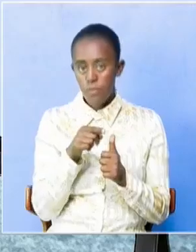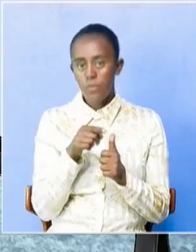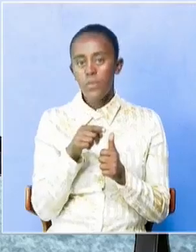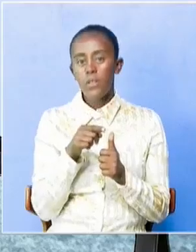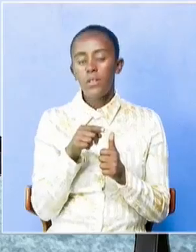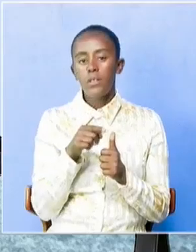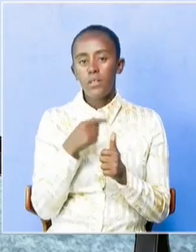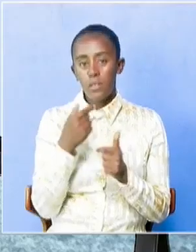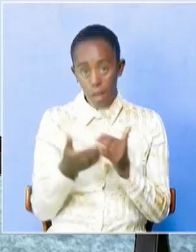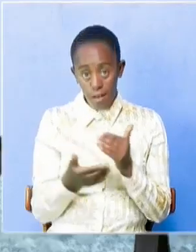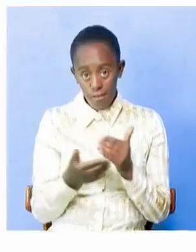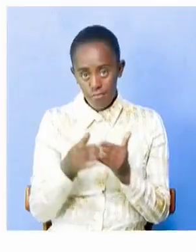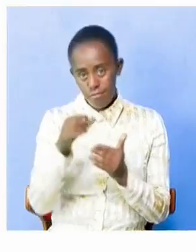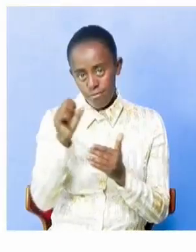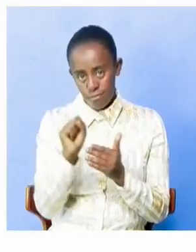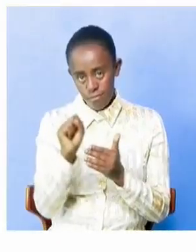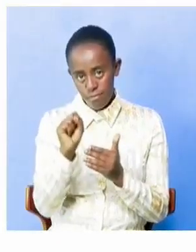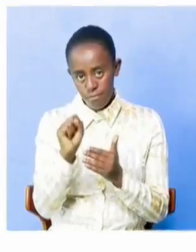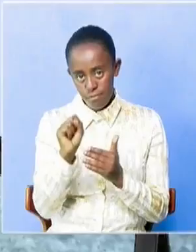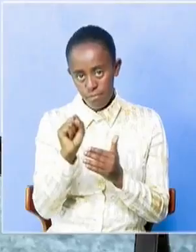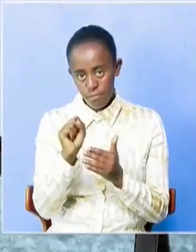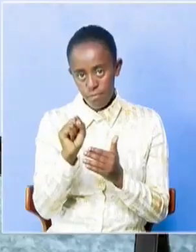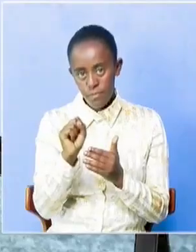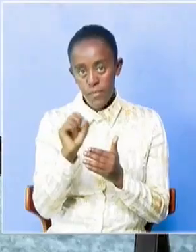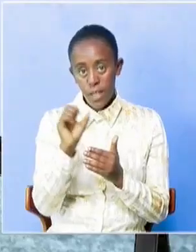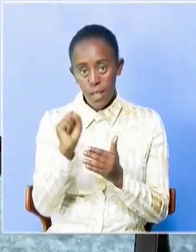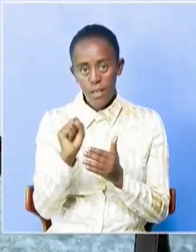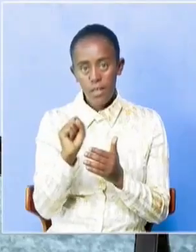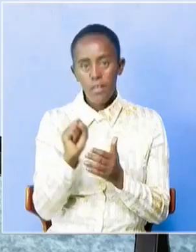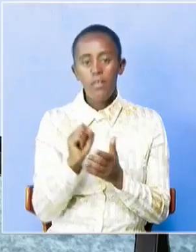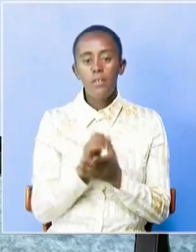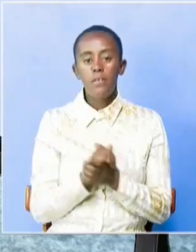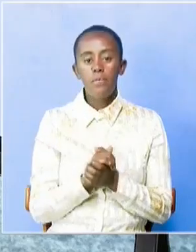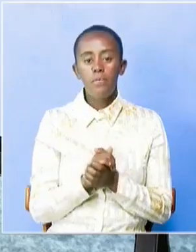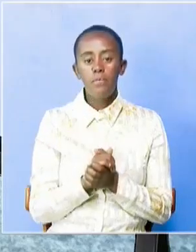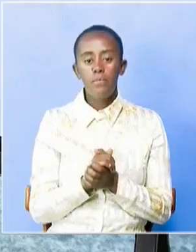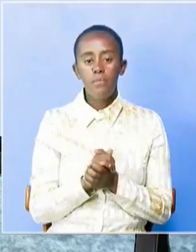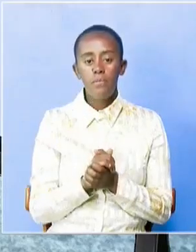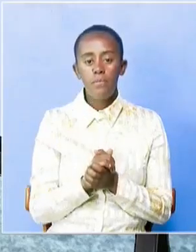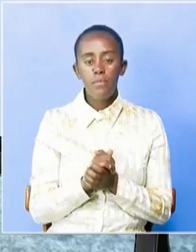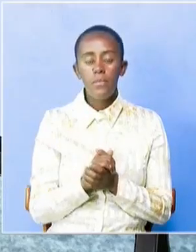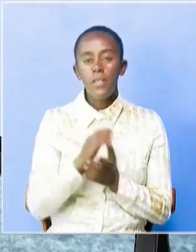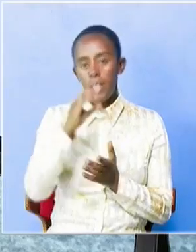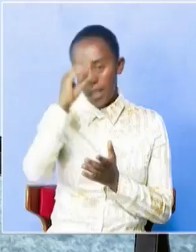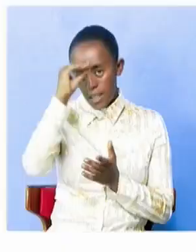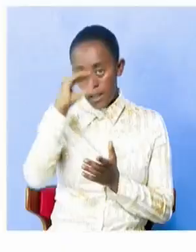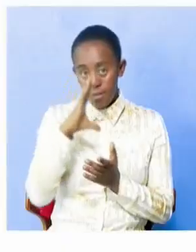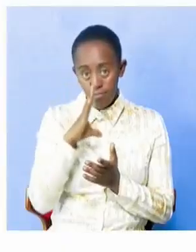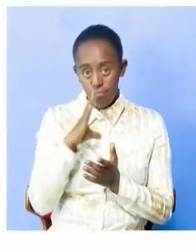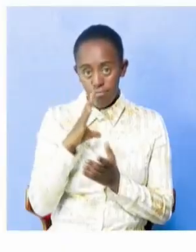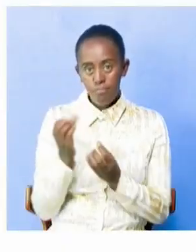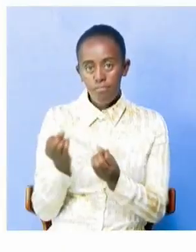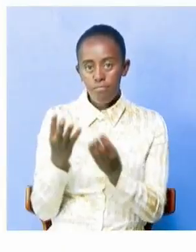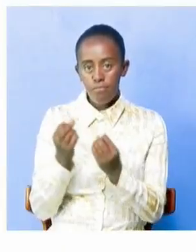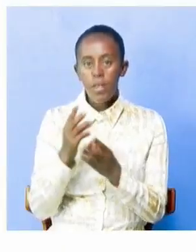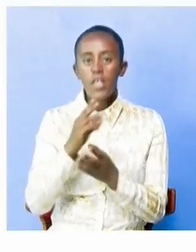apostrophe first, and then we add possession. The men's restroom.